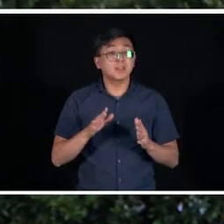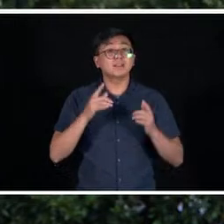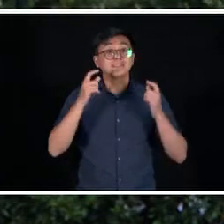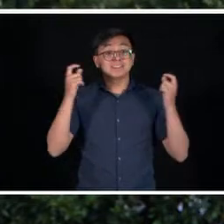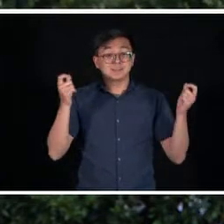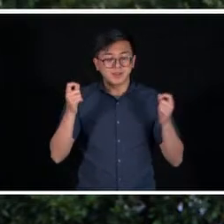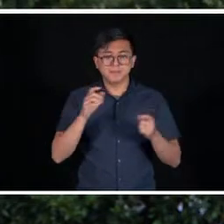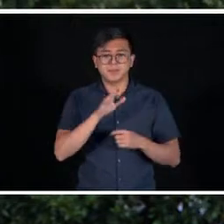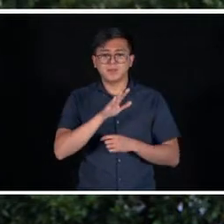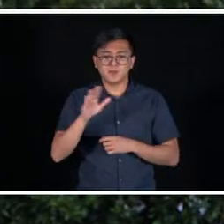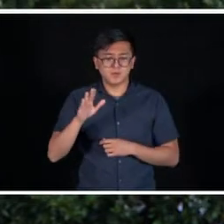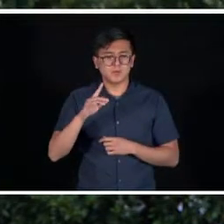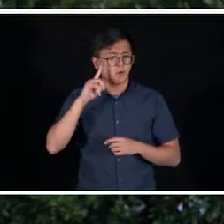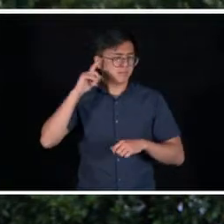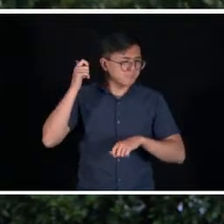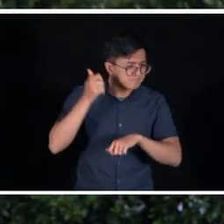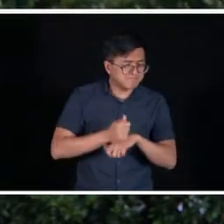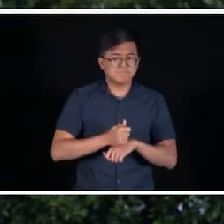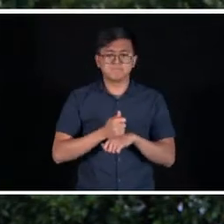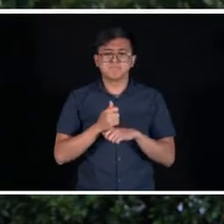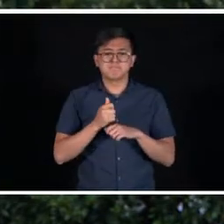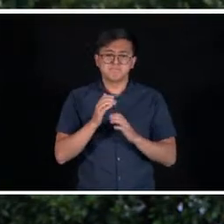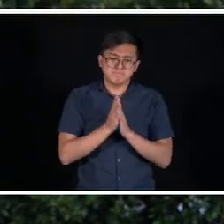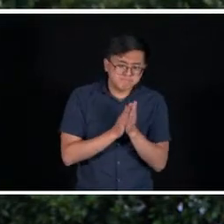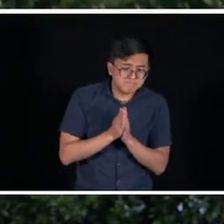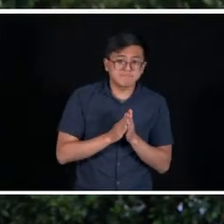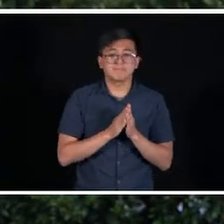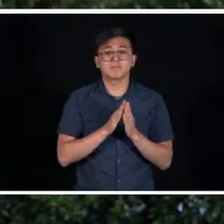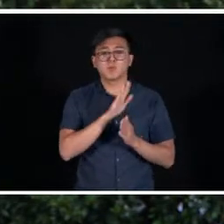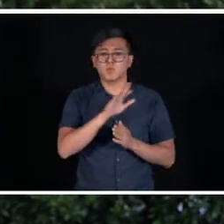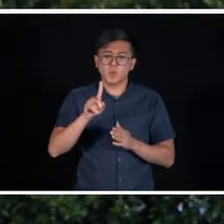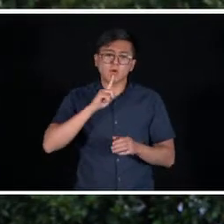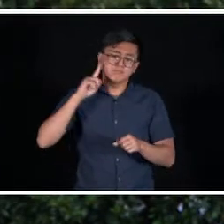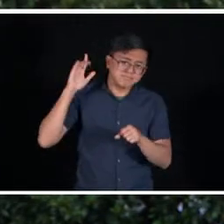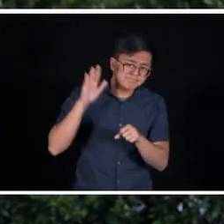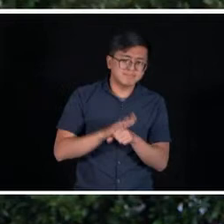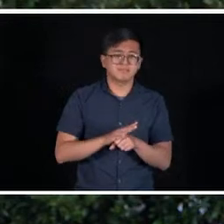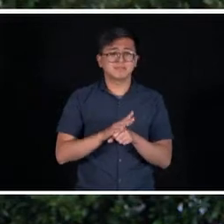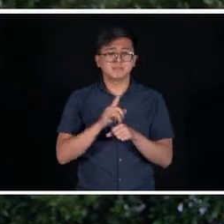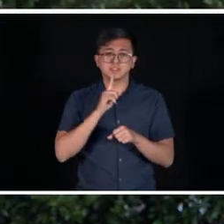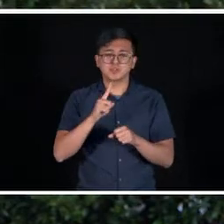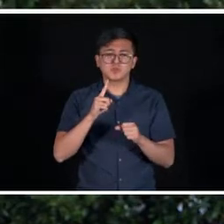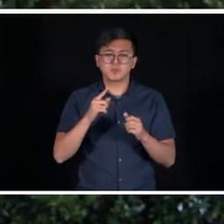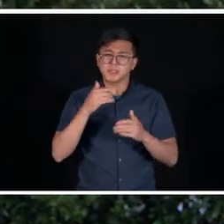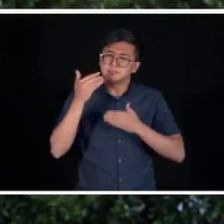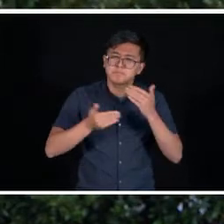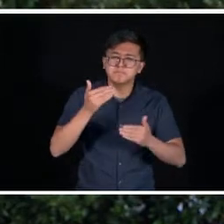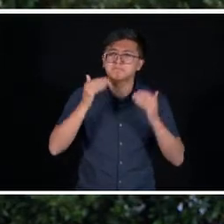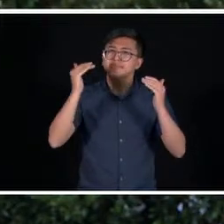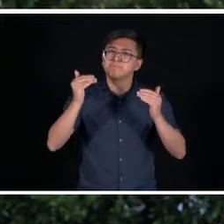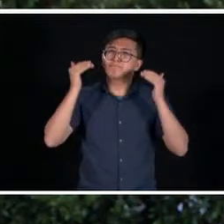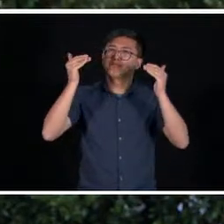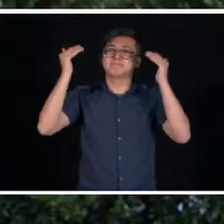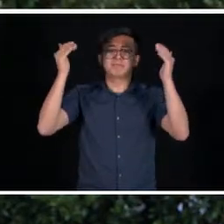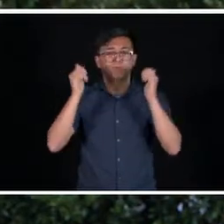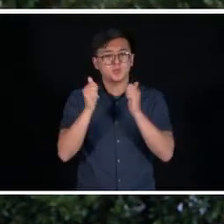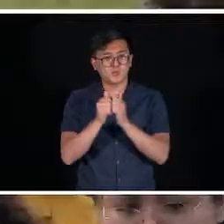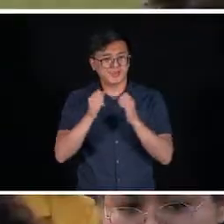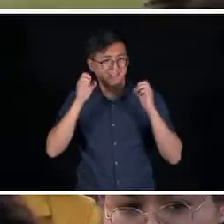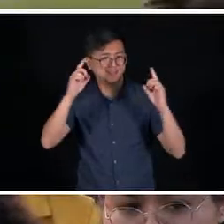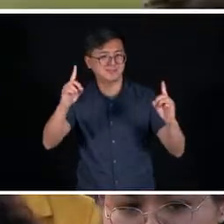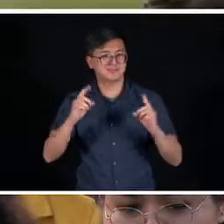remarkable resilience, dedication, and unwavering commitment to reaching greater heights in their academic